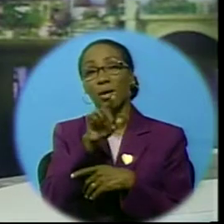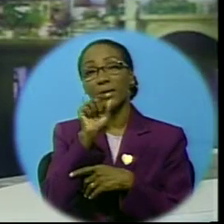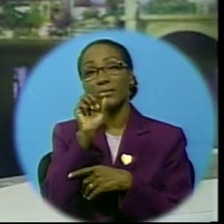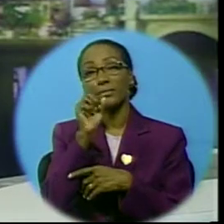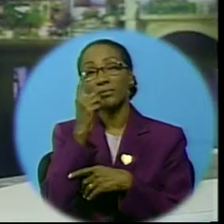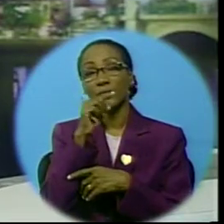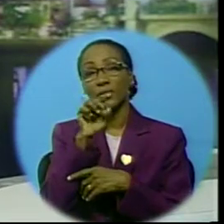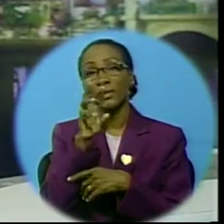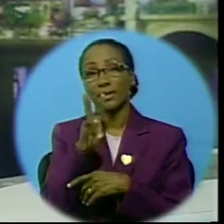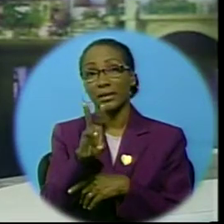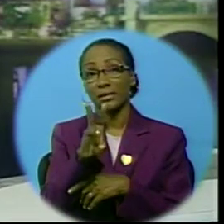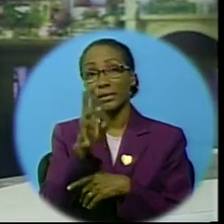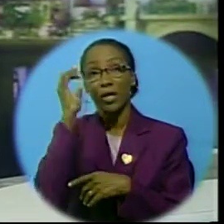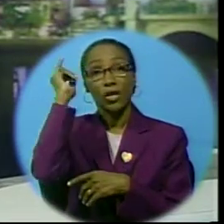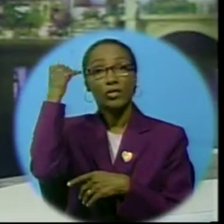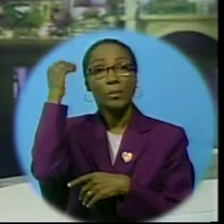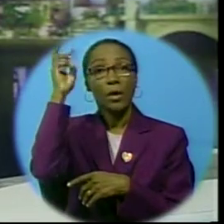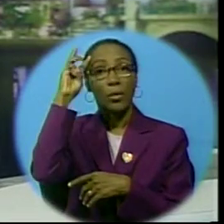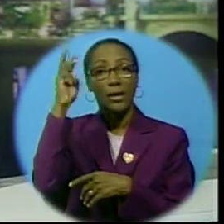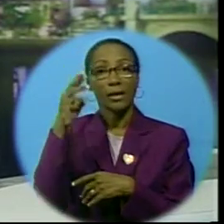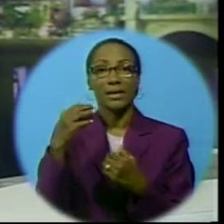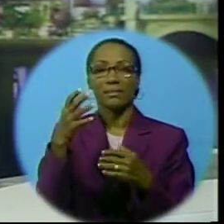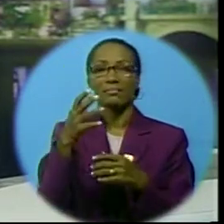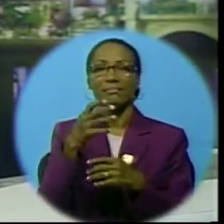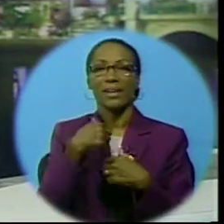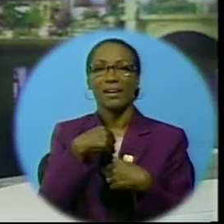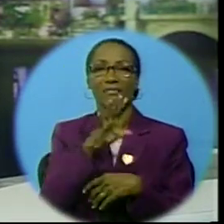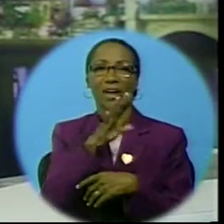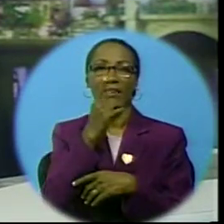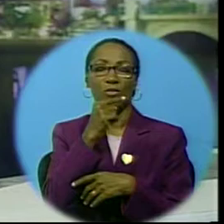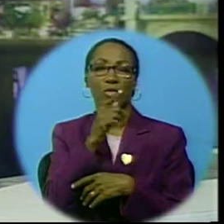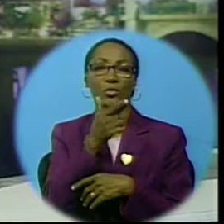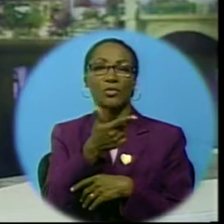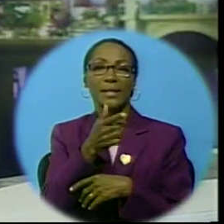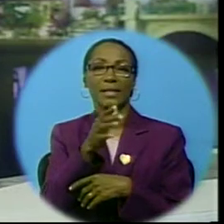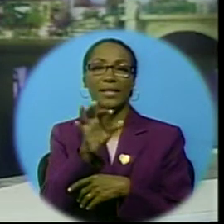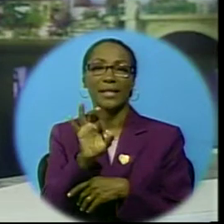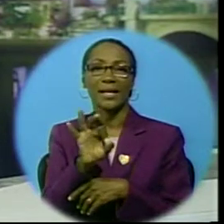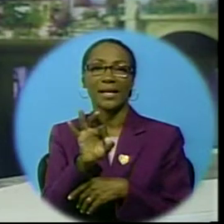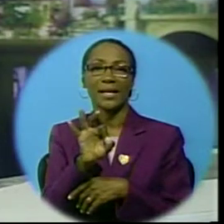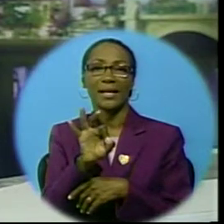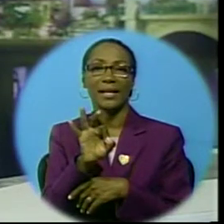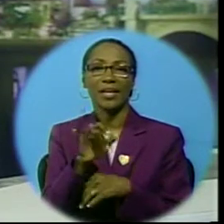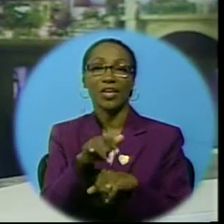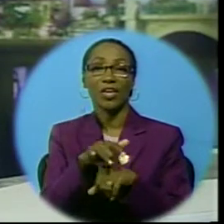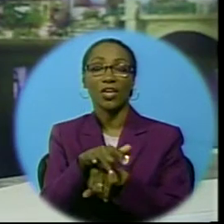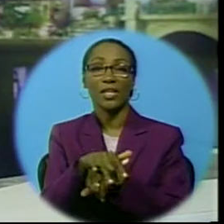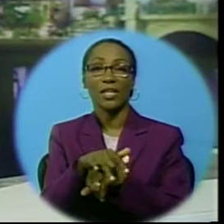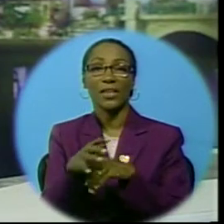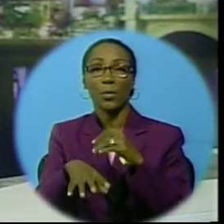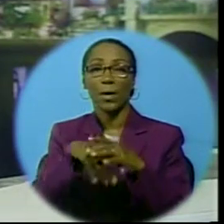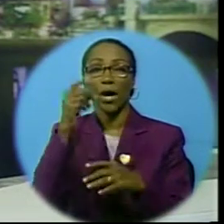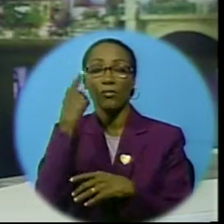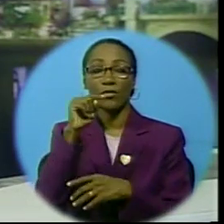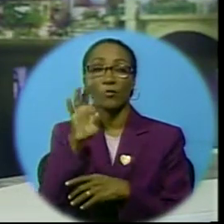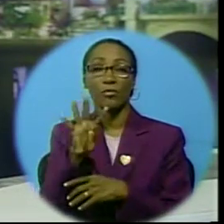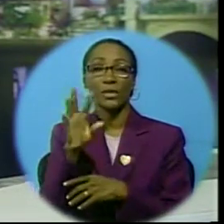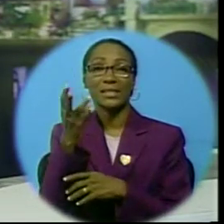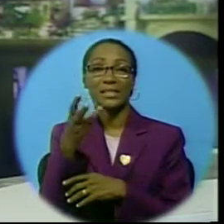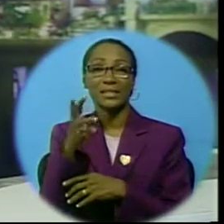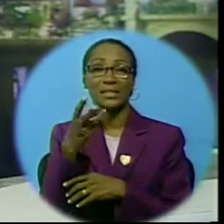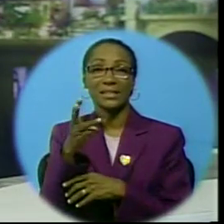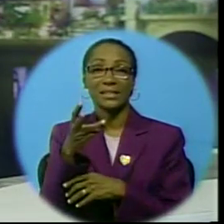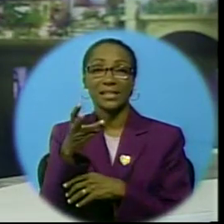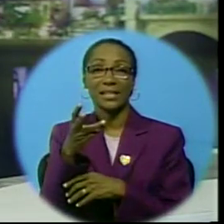cutoff time. Now Jamal Warrican bagged 5 for 29. Now earlier the Volcanoes were bowled out for 416, replying